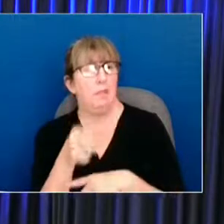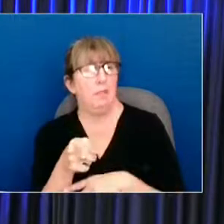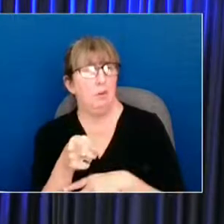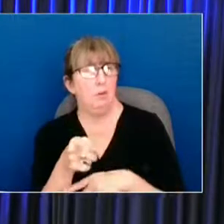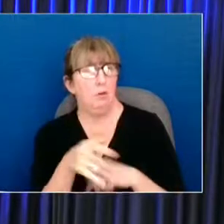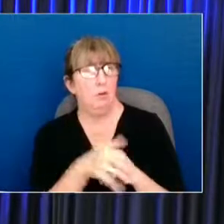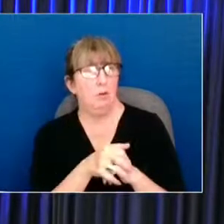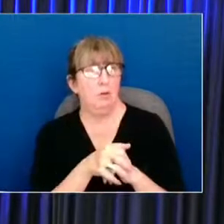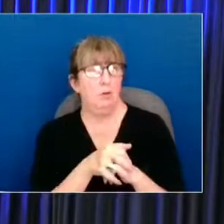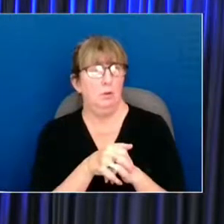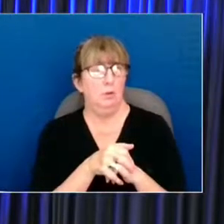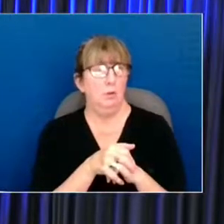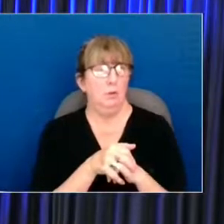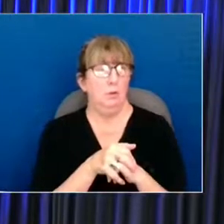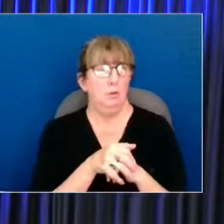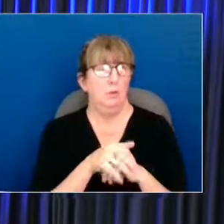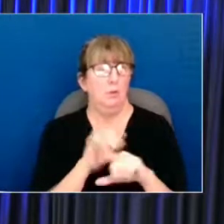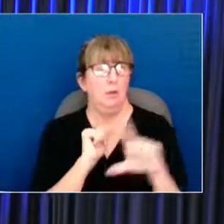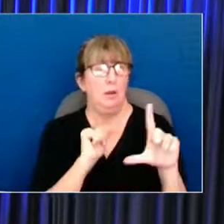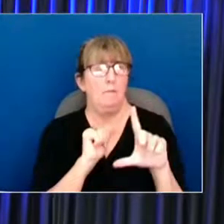towards your left hand? Yep.